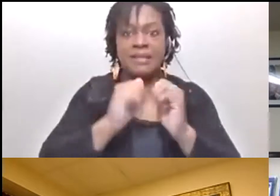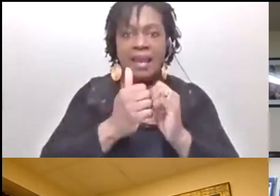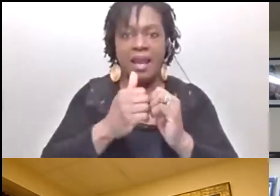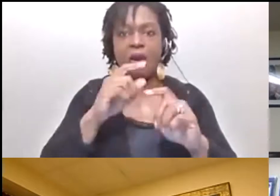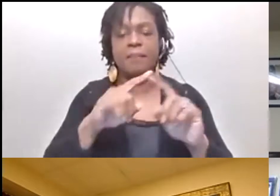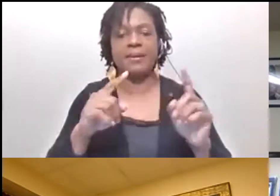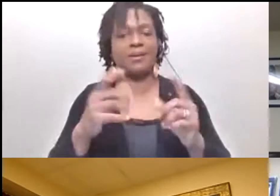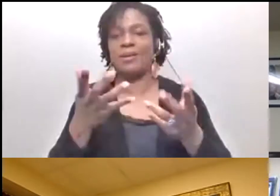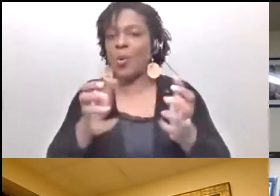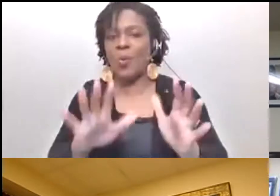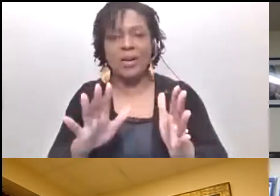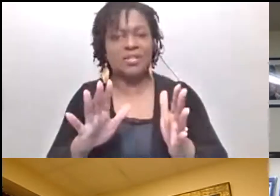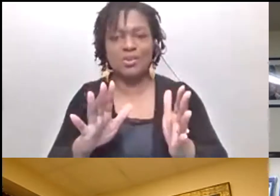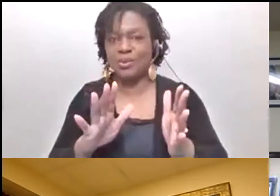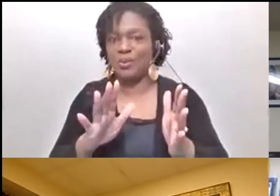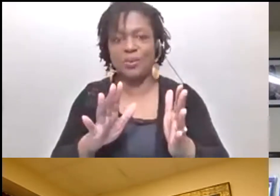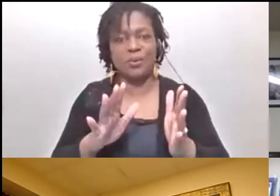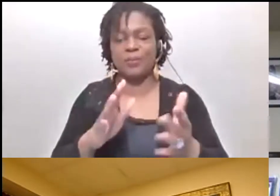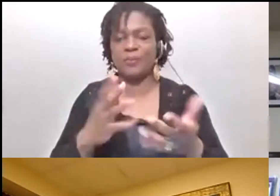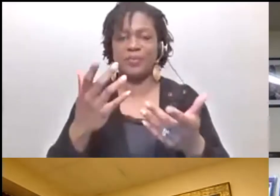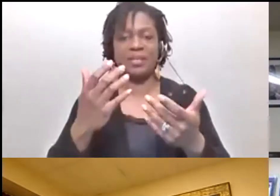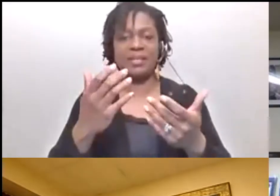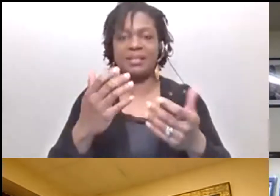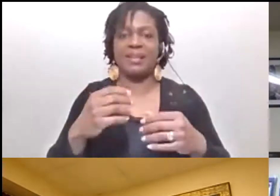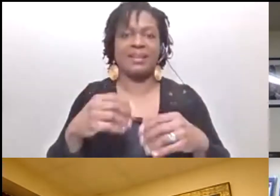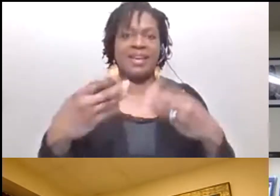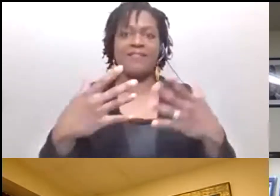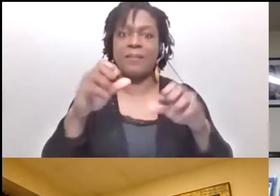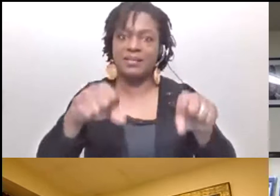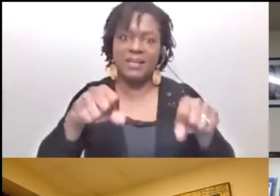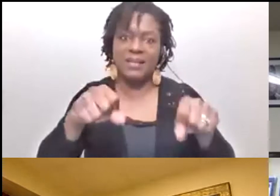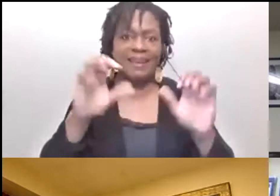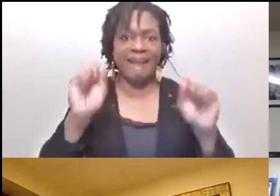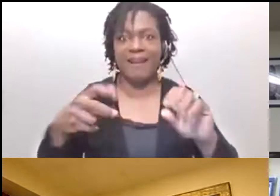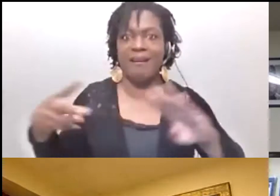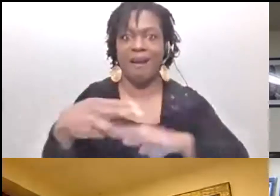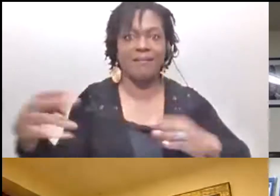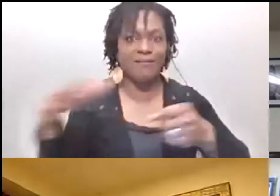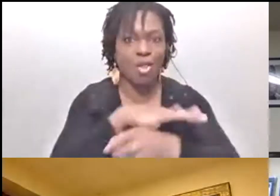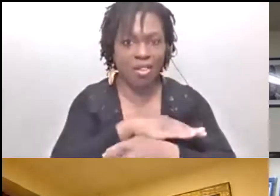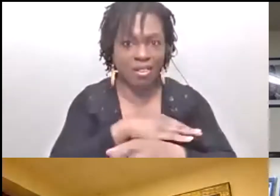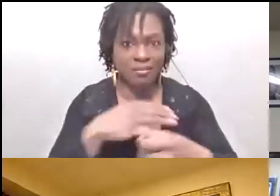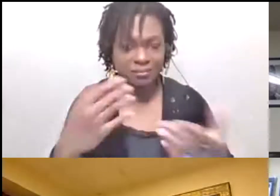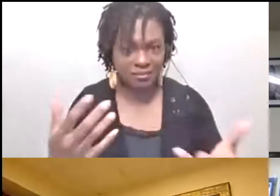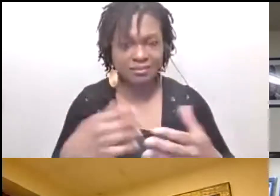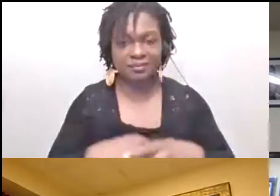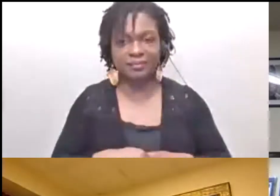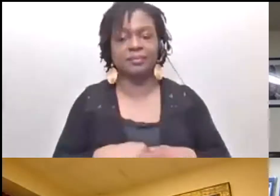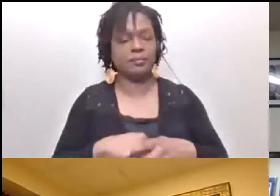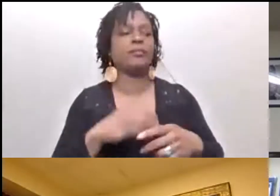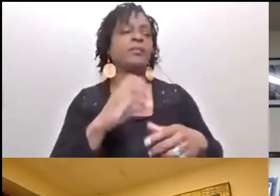at all. Okay. Right. Yeah, I think that those were excellent comments, Senator, and I appreciate that. I know that a lot of people are working really hard to